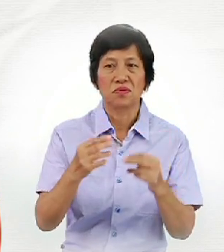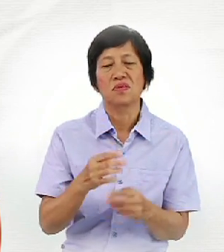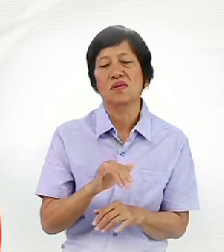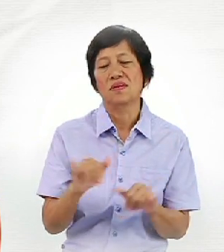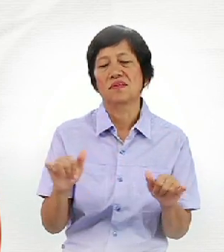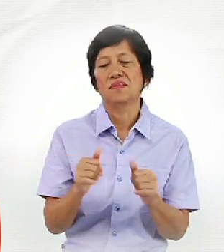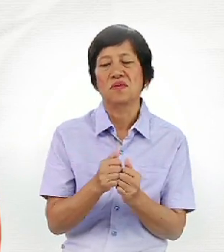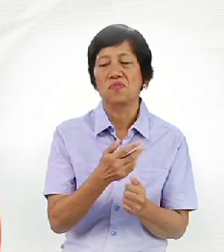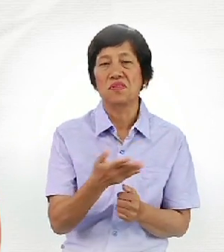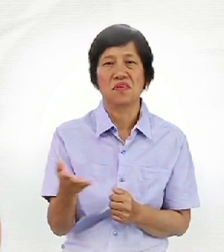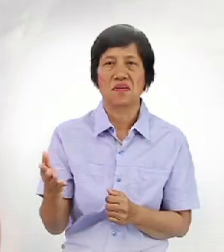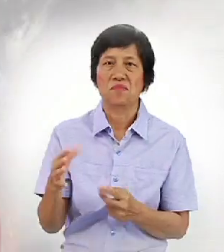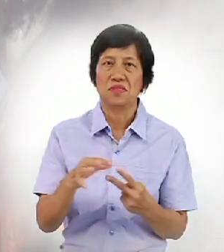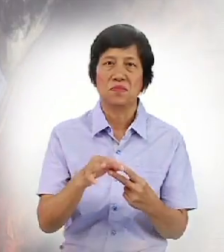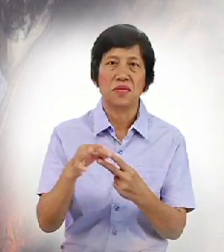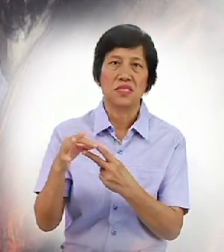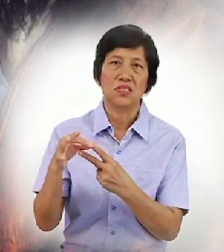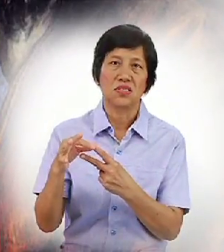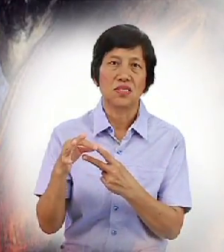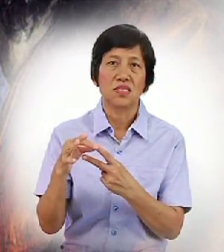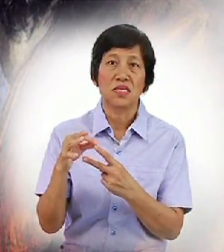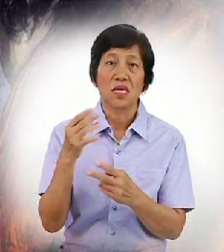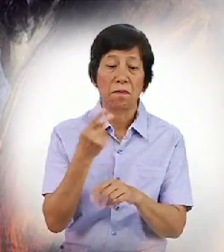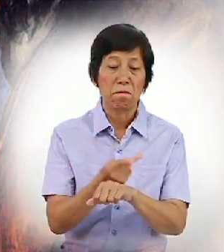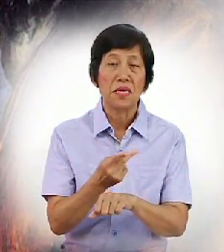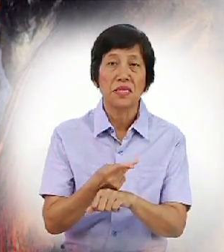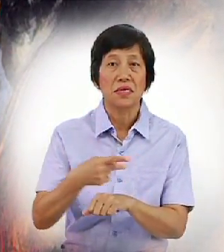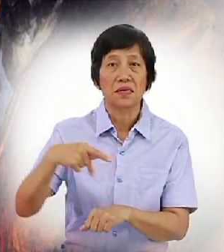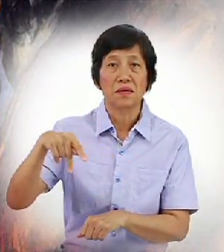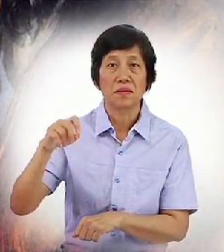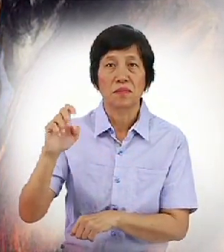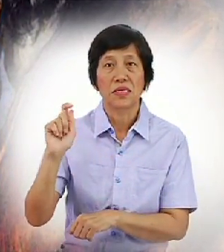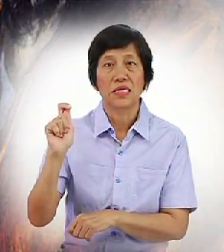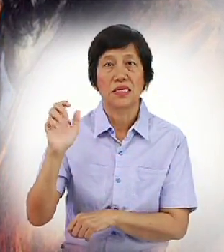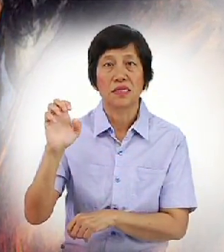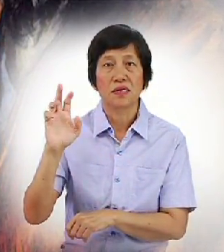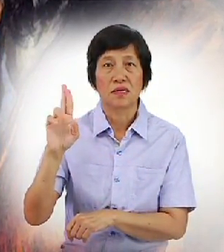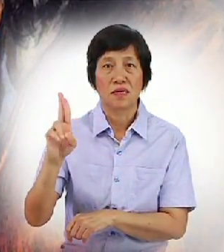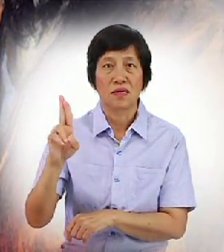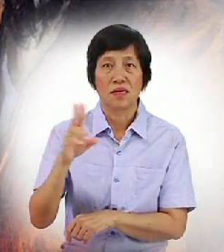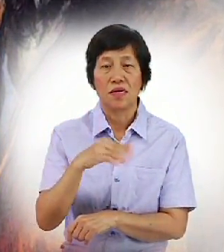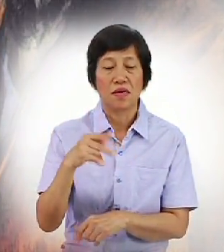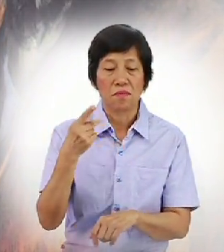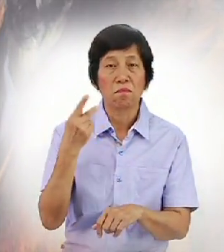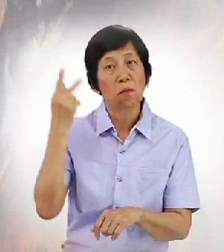them, especially Peter and Paul.